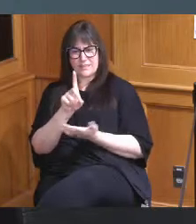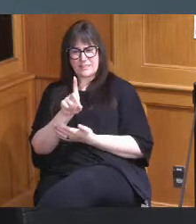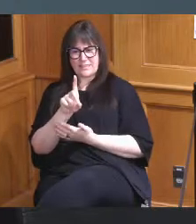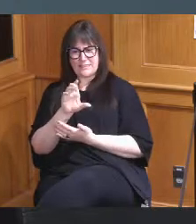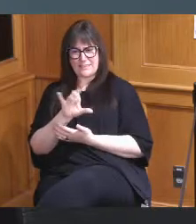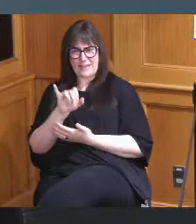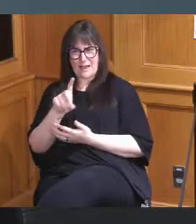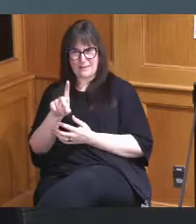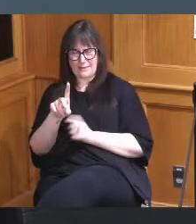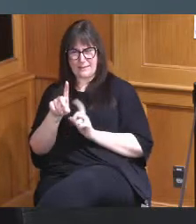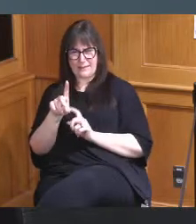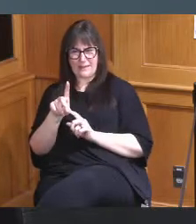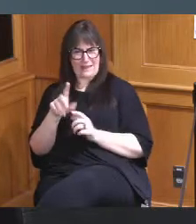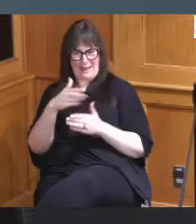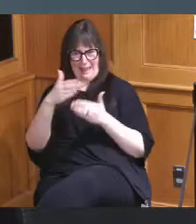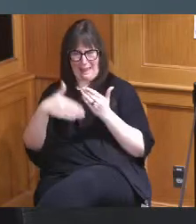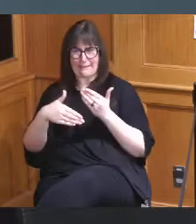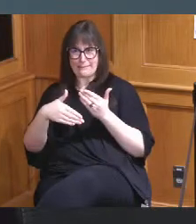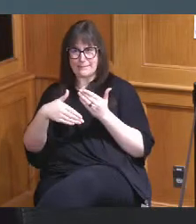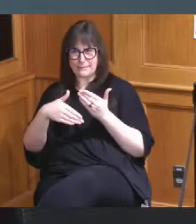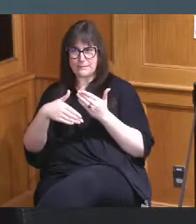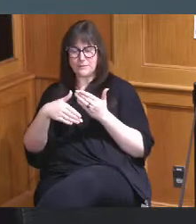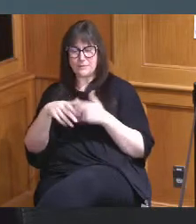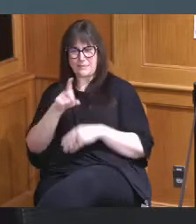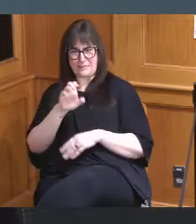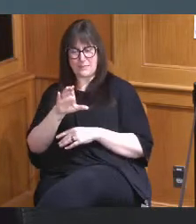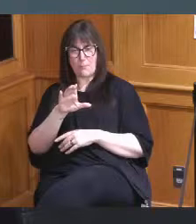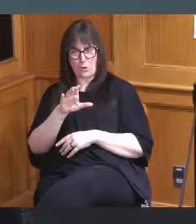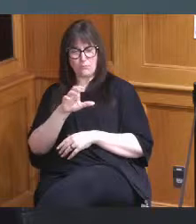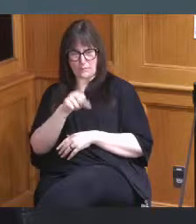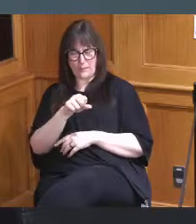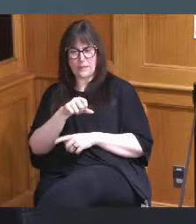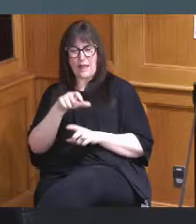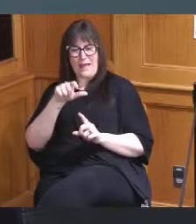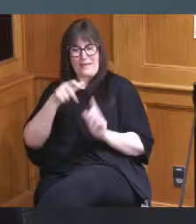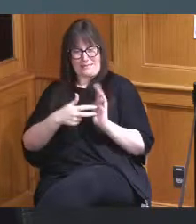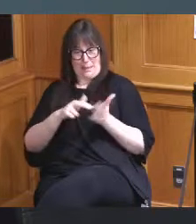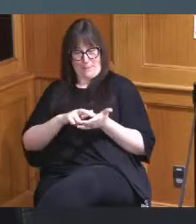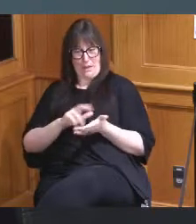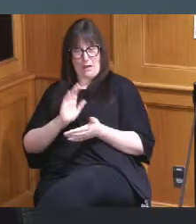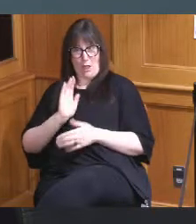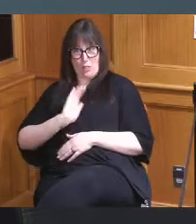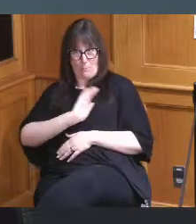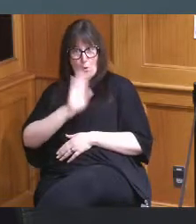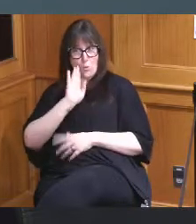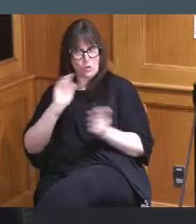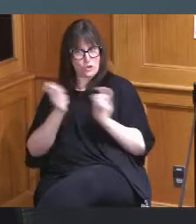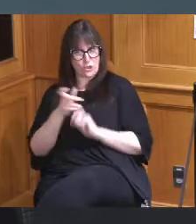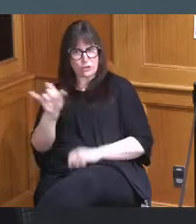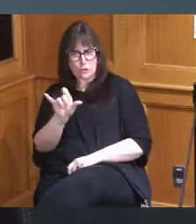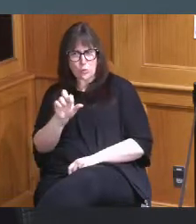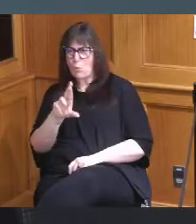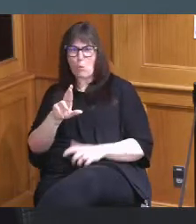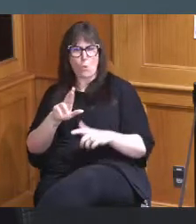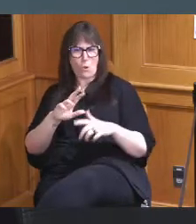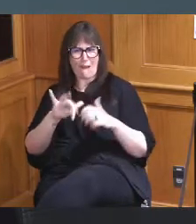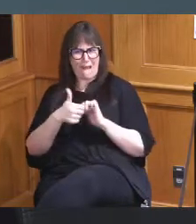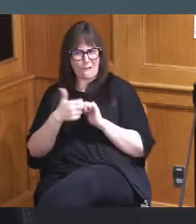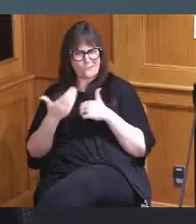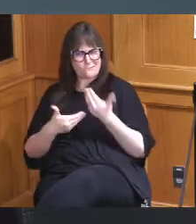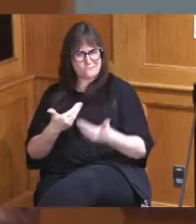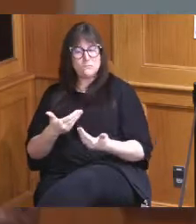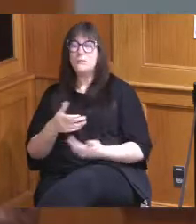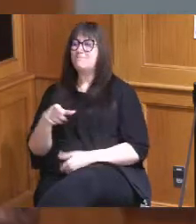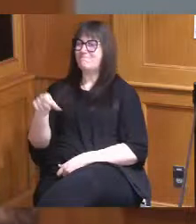DCID at the end of this year. December 31st. So does that mean that the board changes at the same time, or how does that work? Yeah, so we